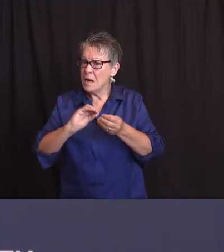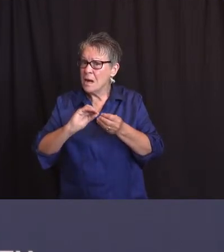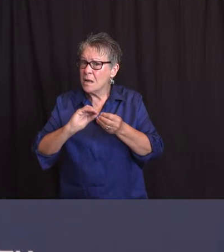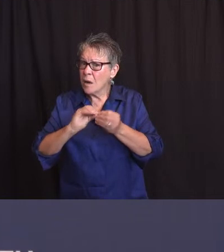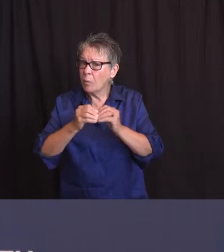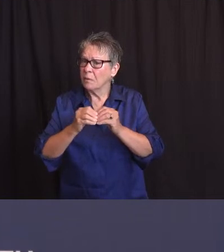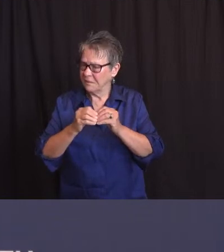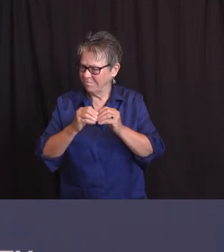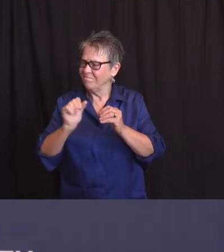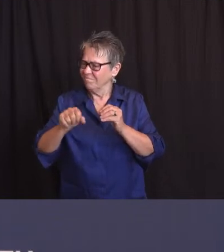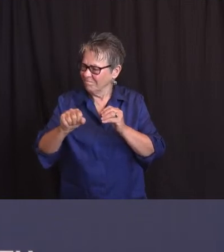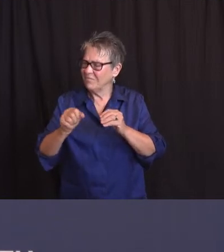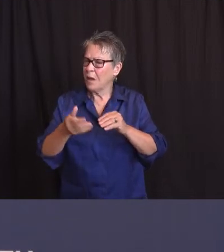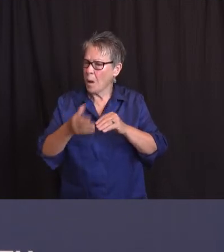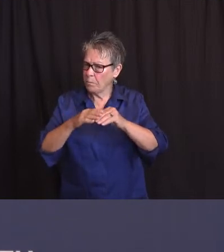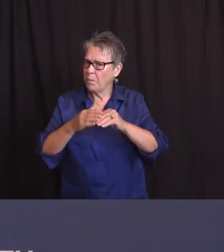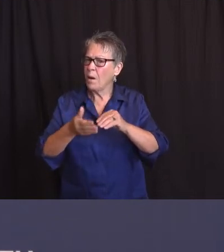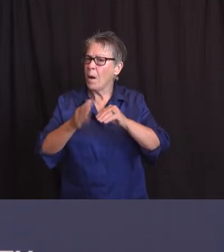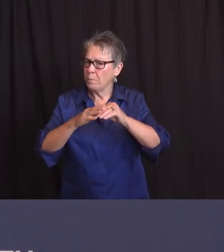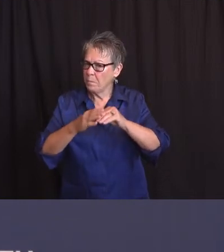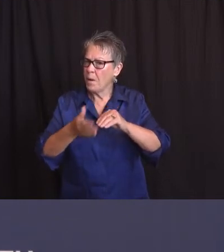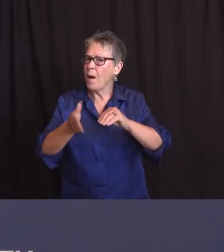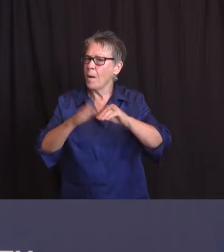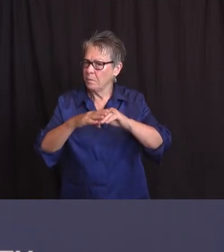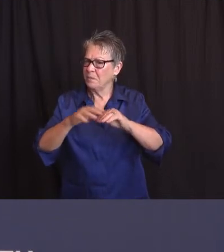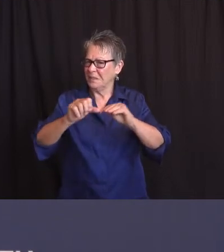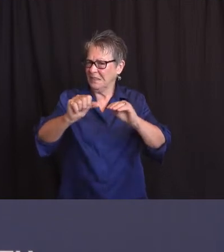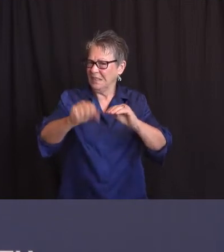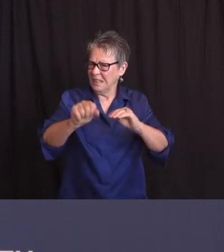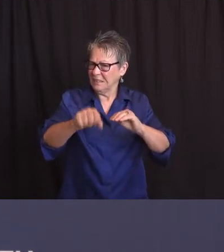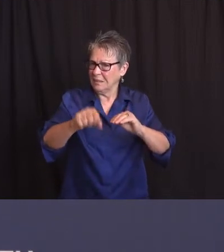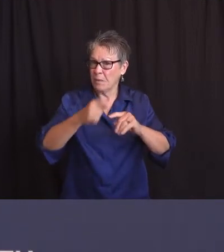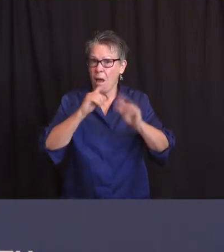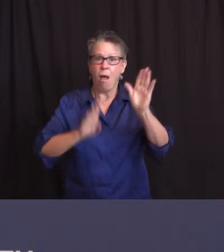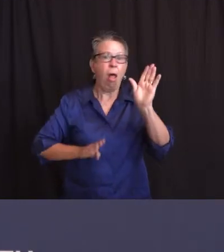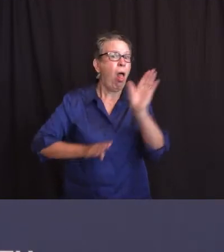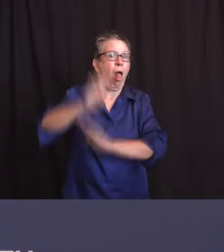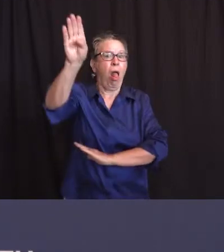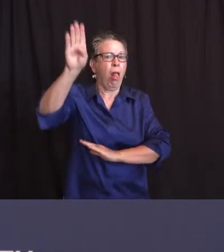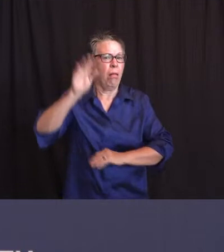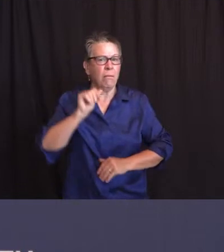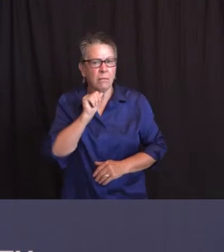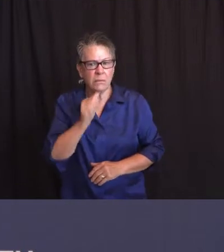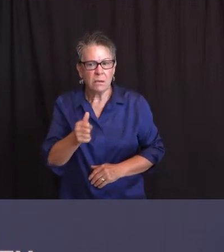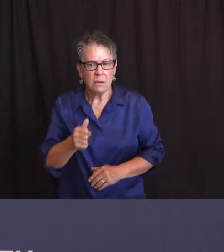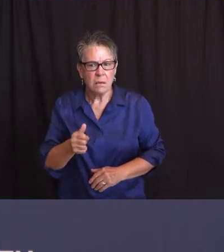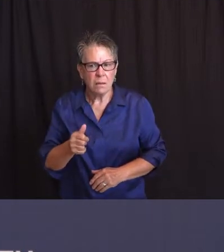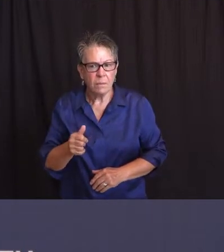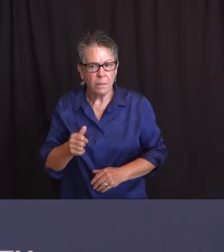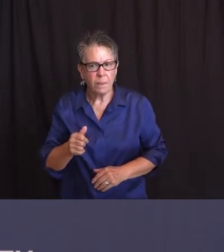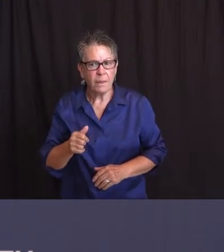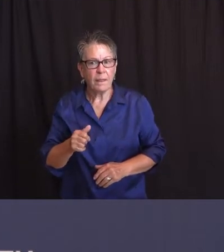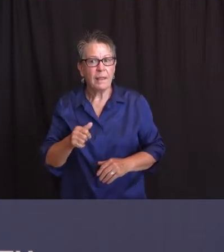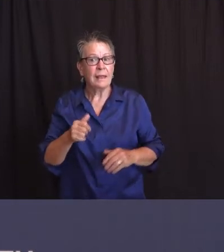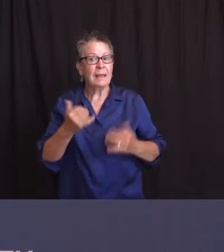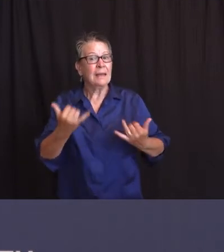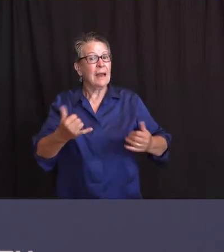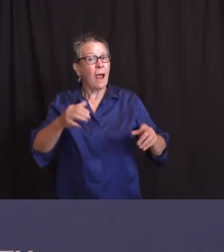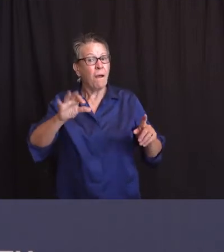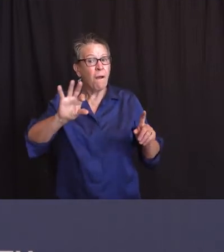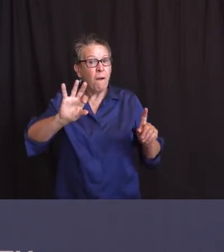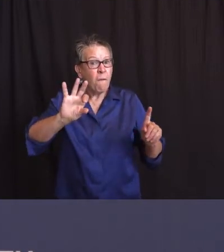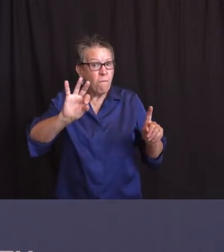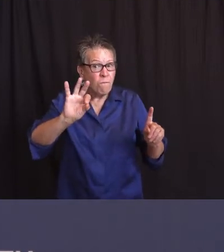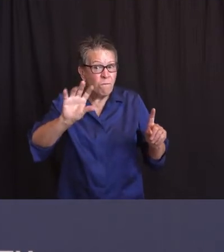people in the hospital. God bless them all with COVID right now. So we are, I'm knocking on wood that it stays that